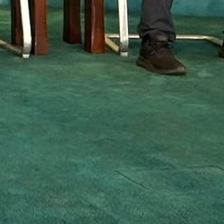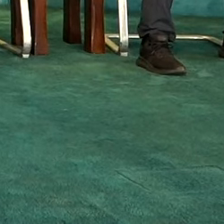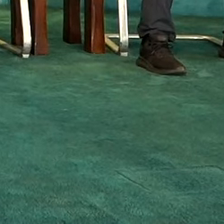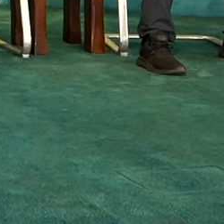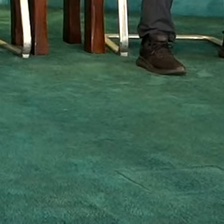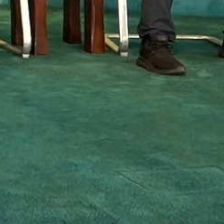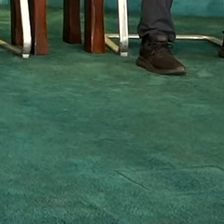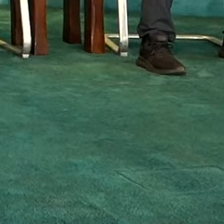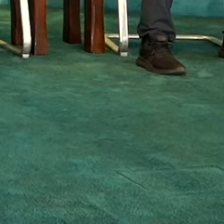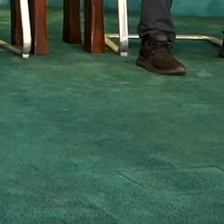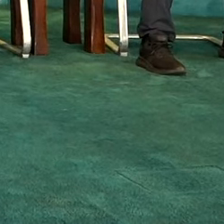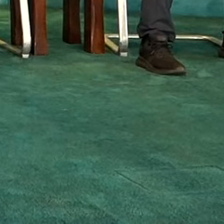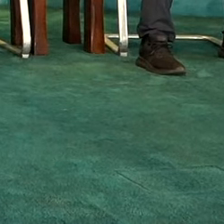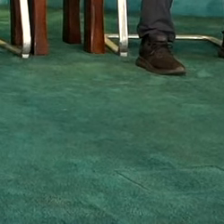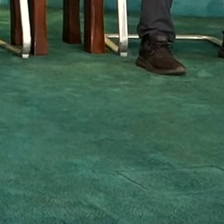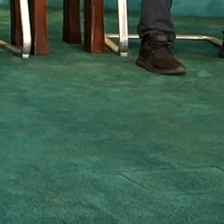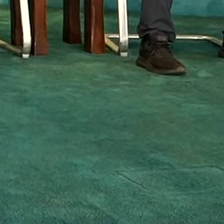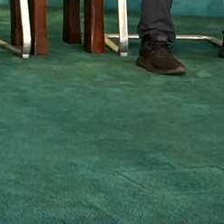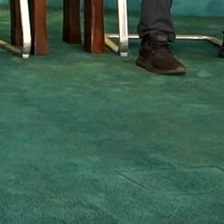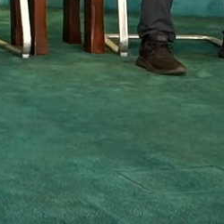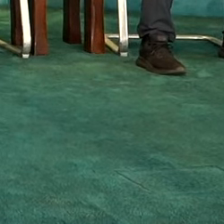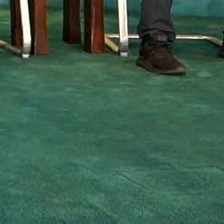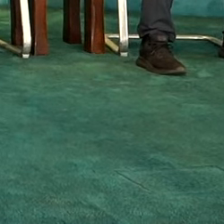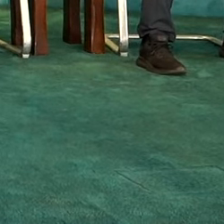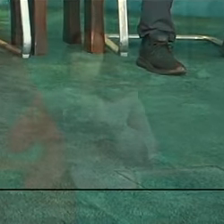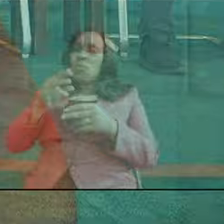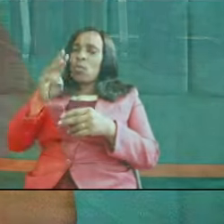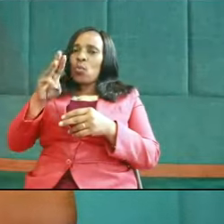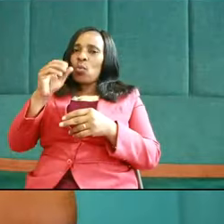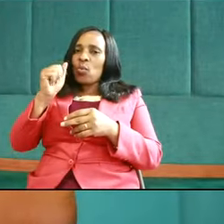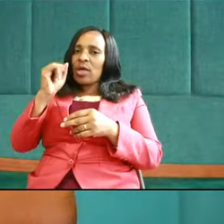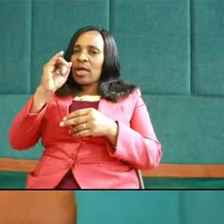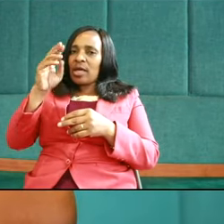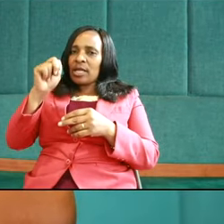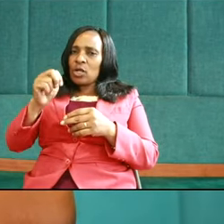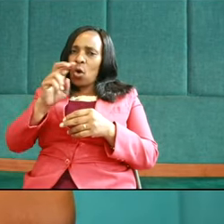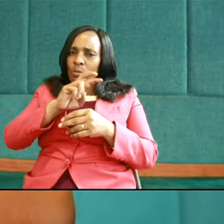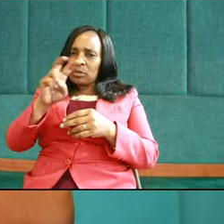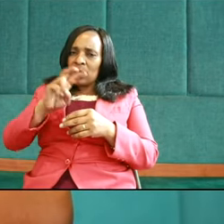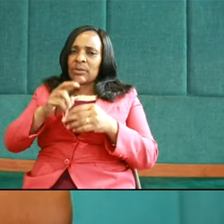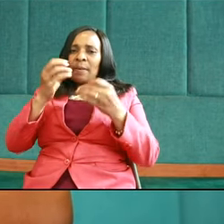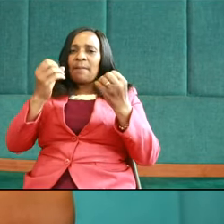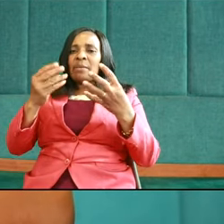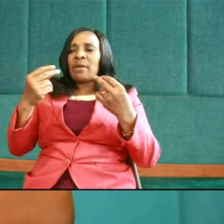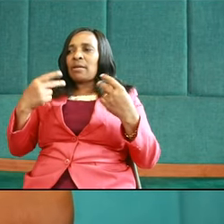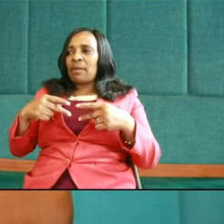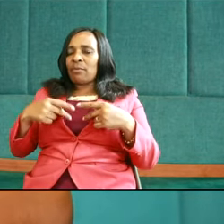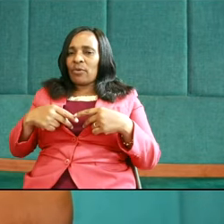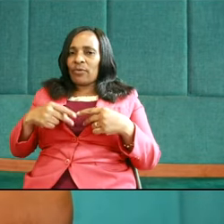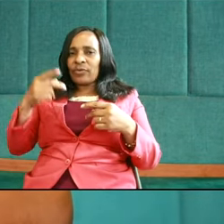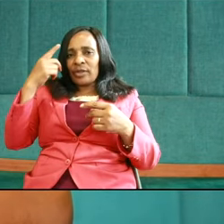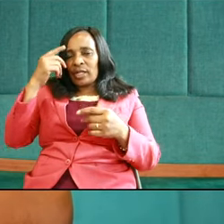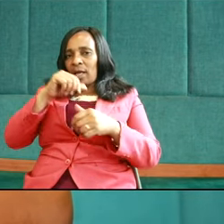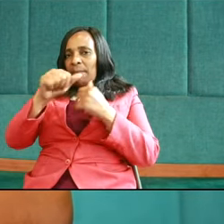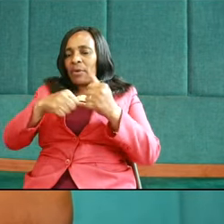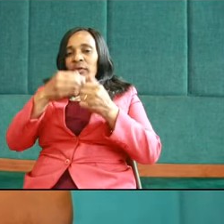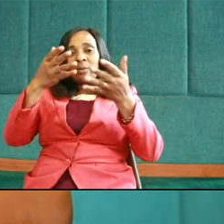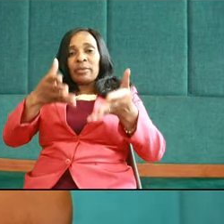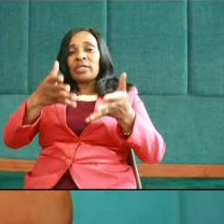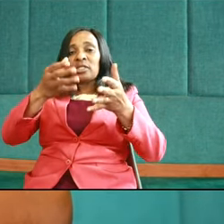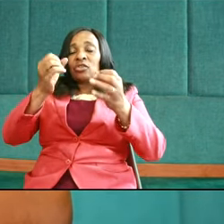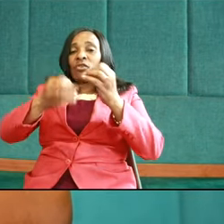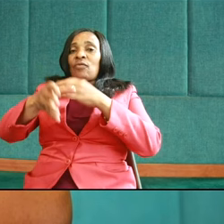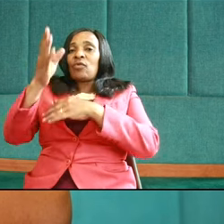Monday, there's a person called Wayne that he observes that many people think about the presence of God